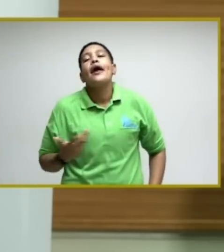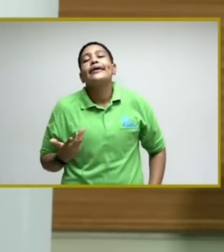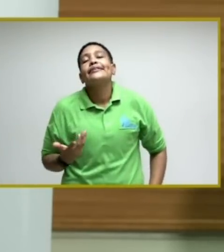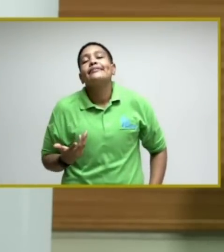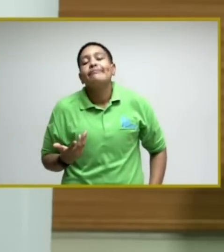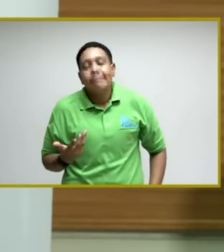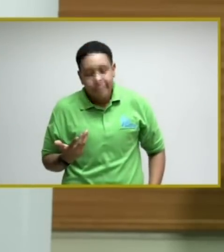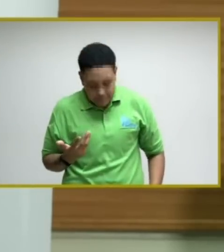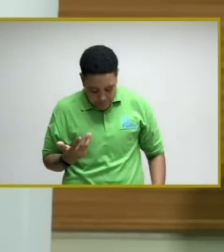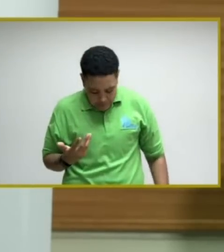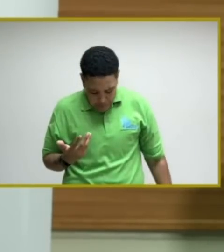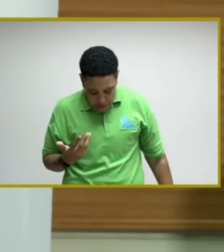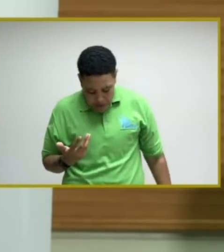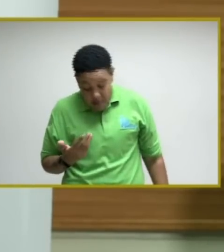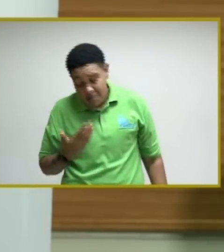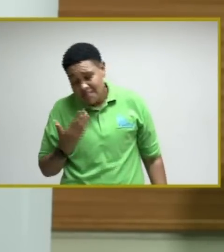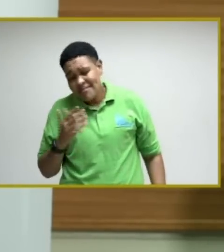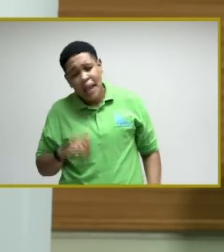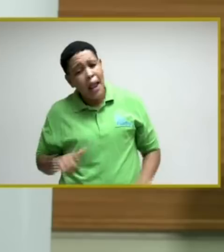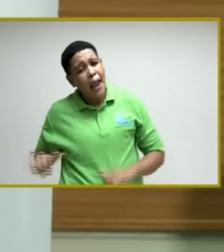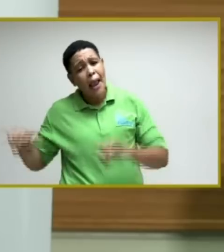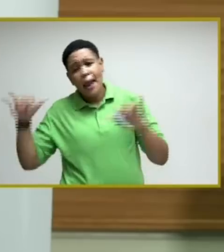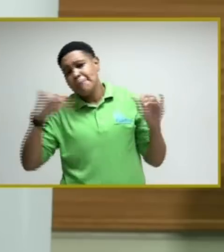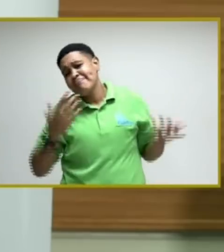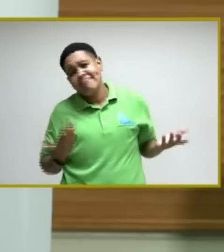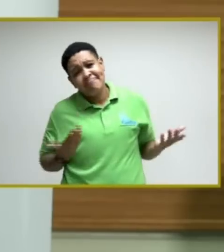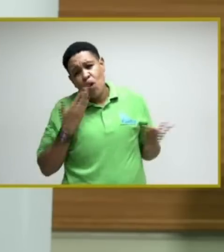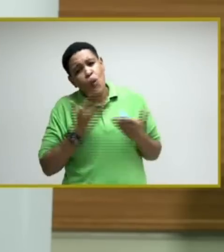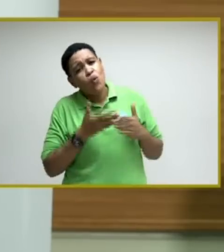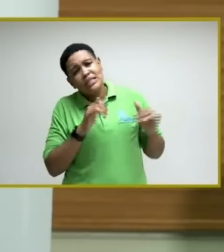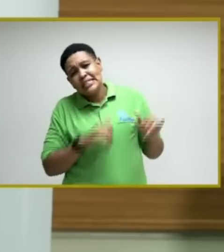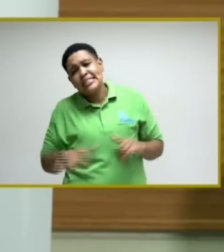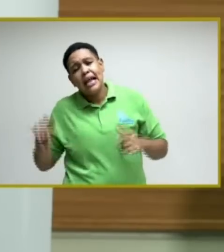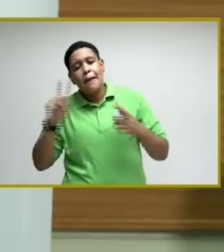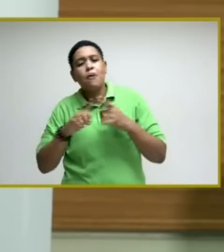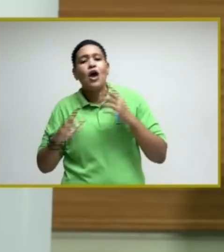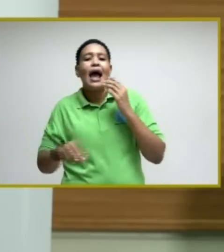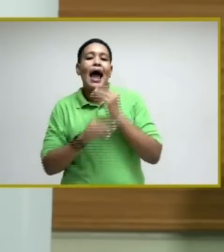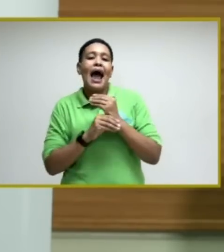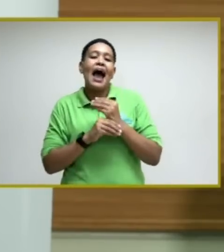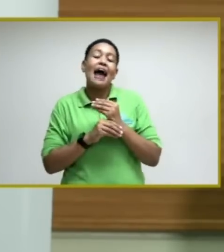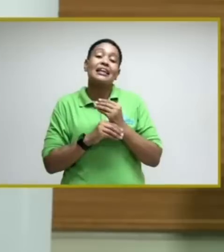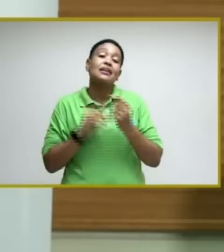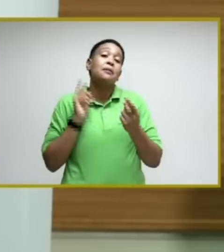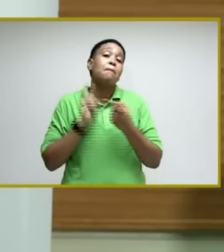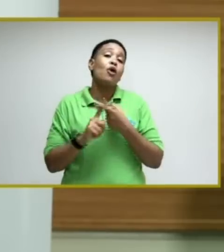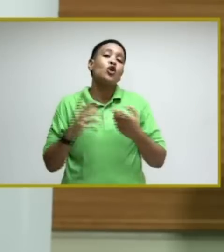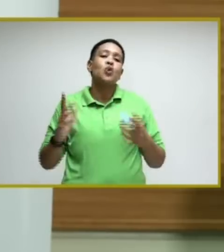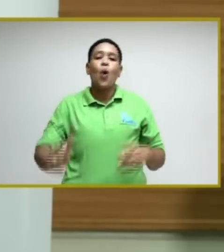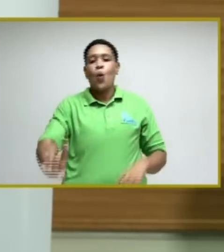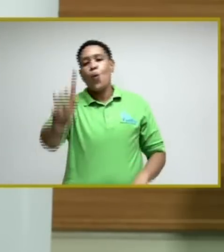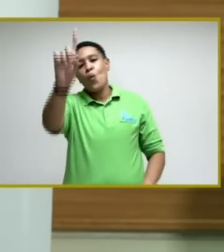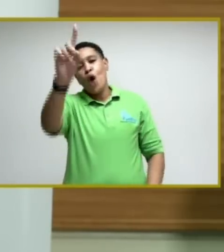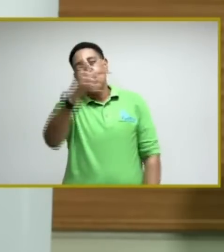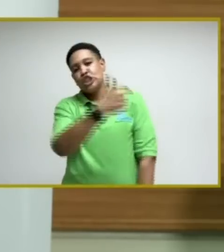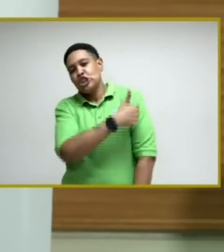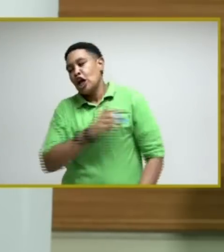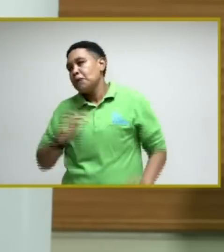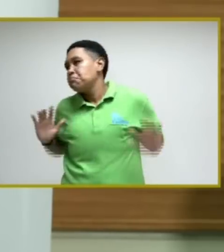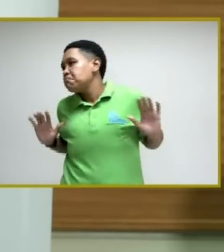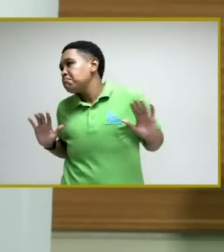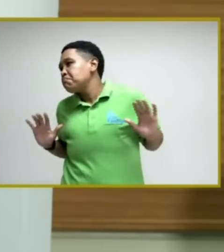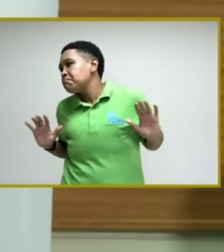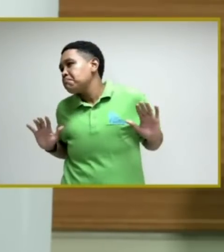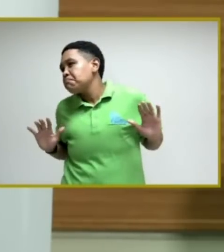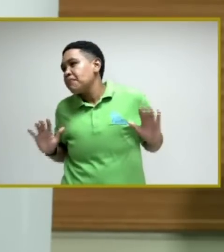is as good as any other. And the added advantage clearly is that you have one dose applied, which